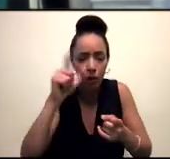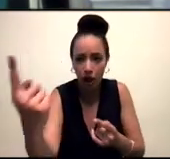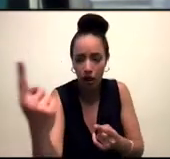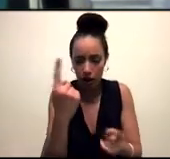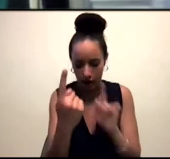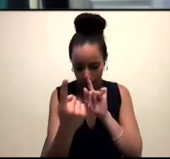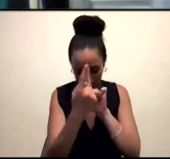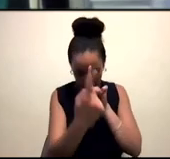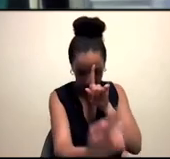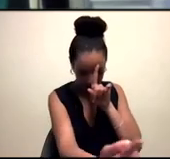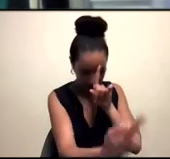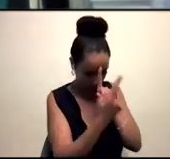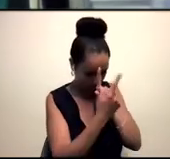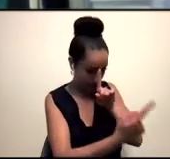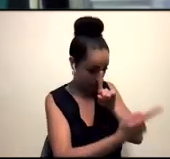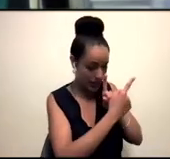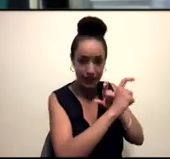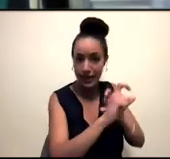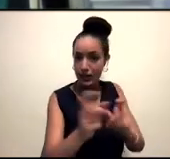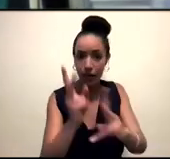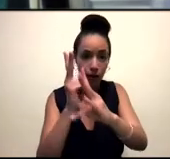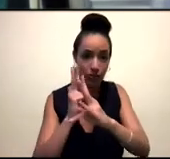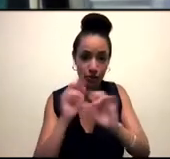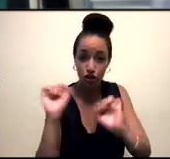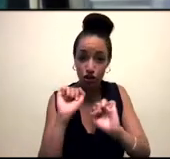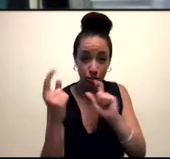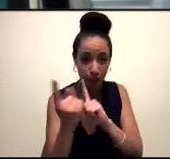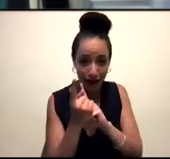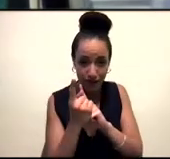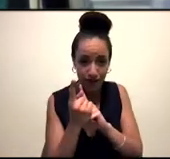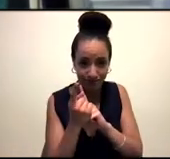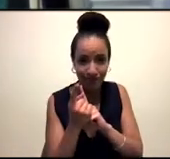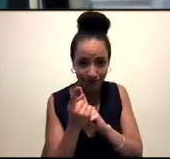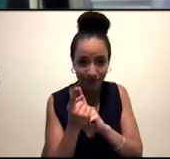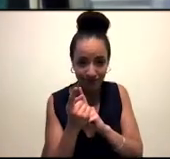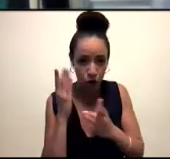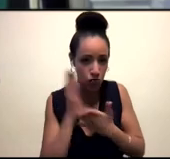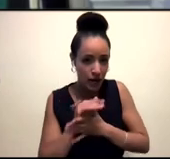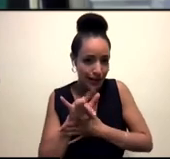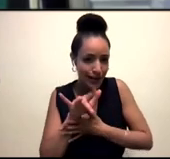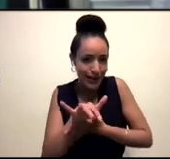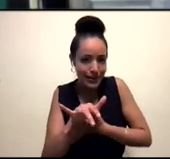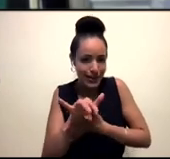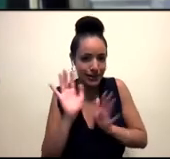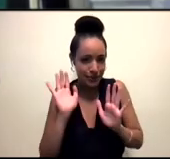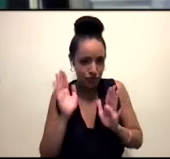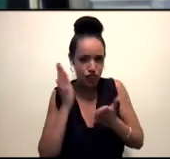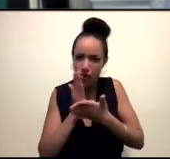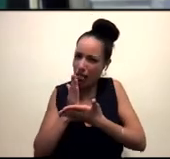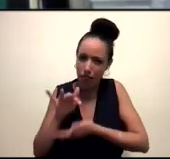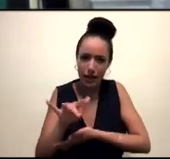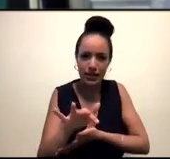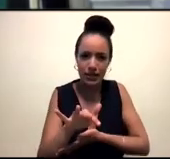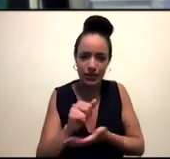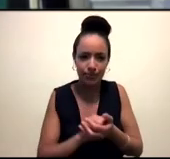need me. Right. And so I think just like really, really existing in that terrain of, cause I think sometimes something I see in queer